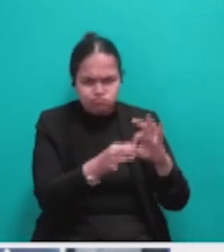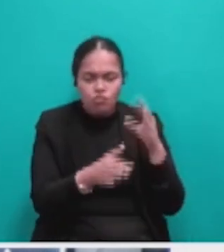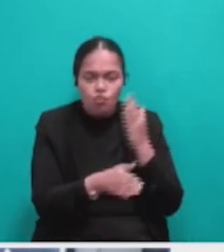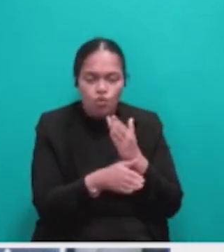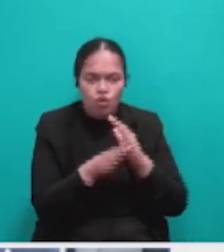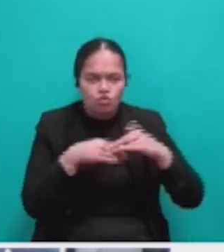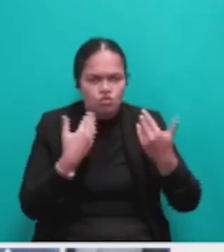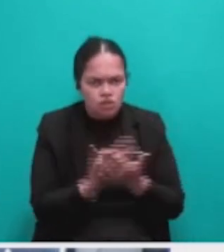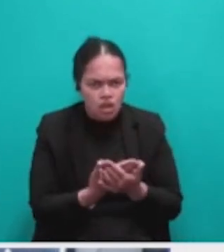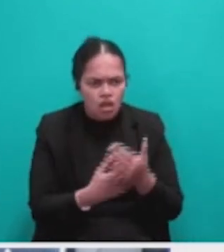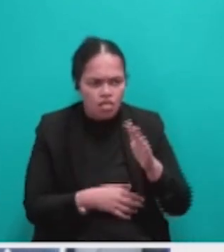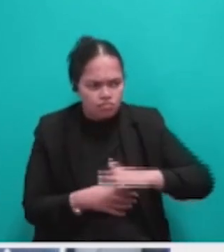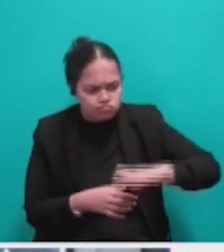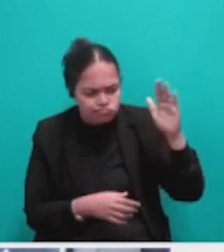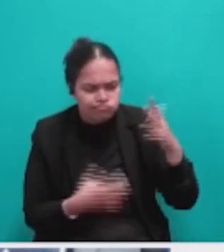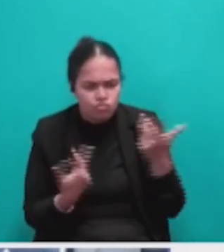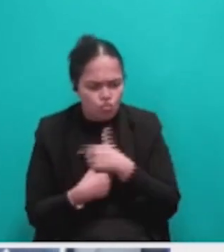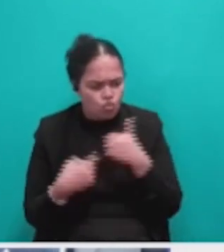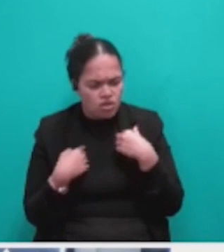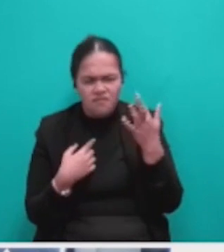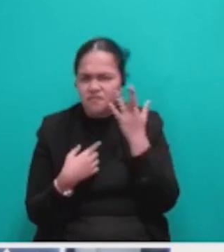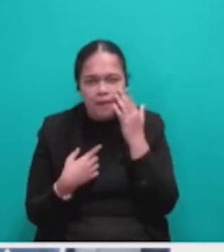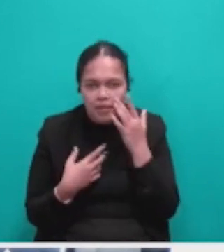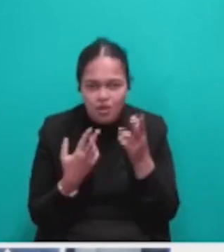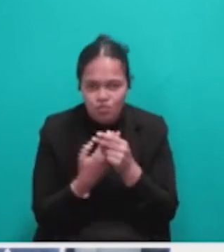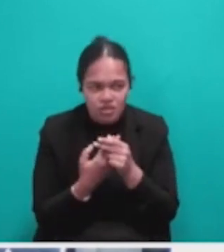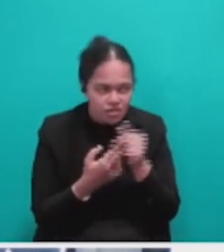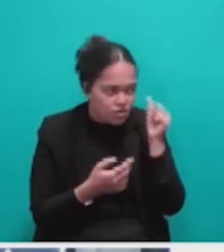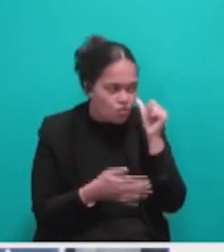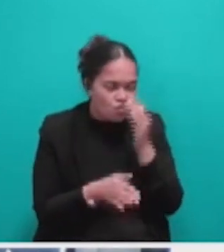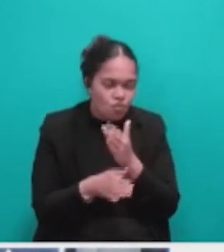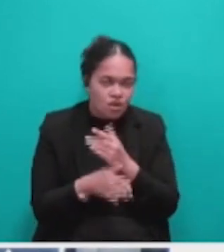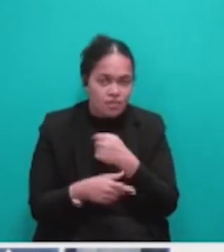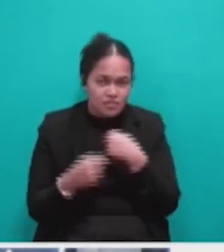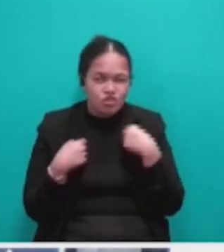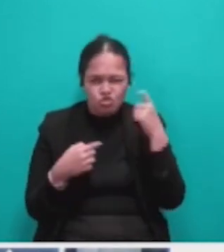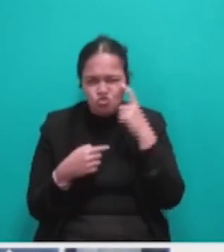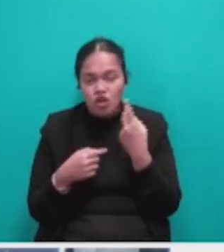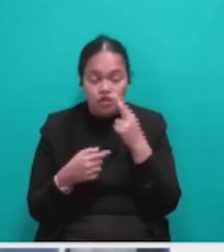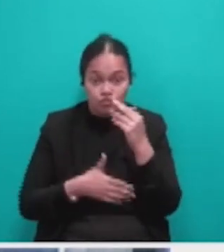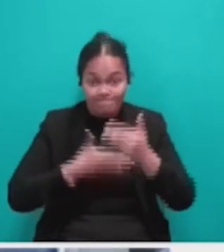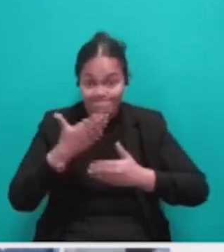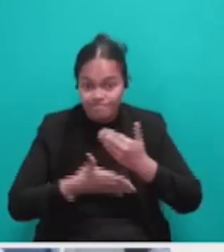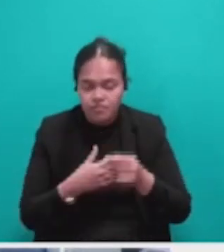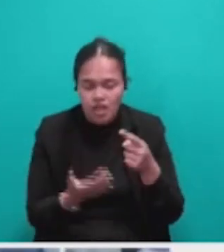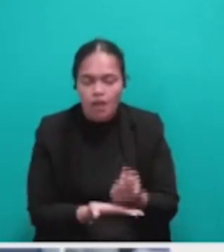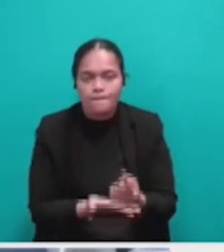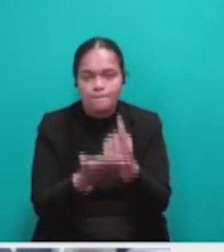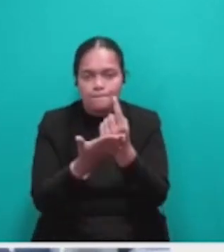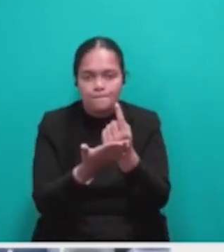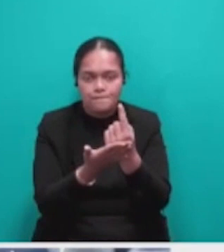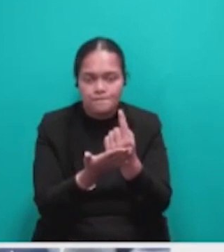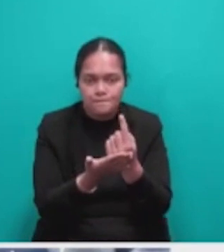under the annals of the GCC. We're very familiar. But I'm just trying to point out that these things were actually promoted up front.